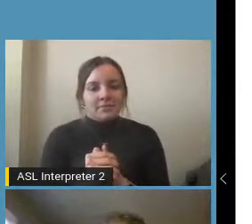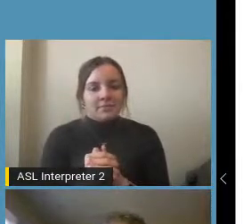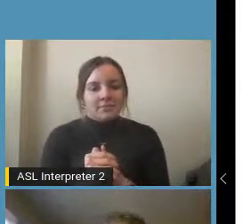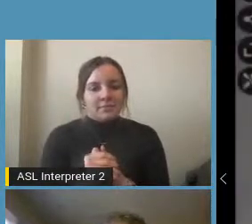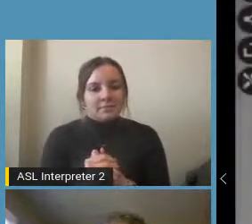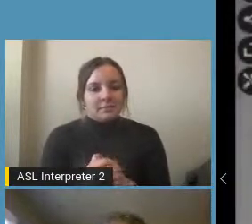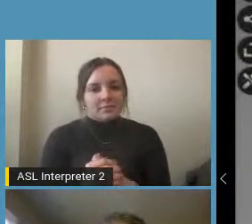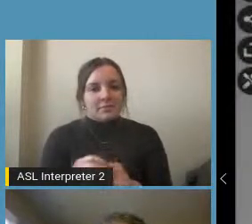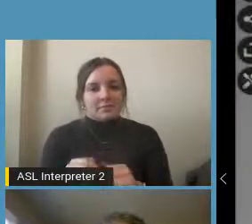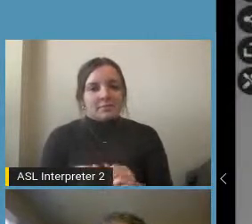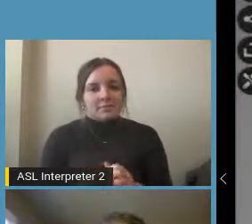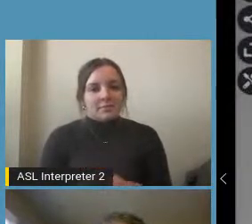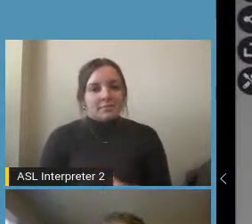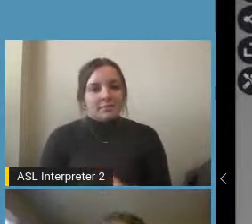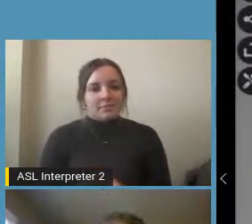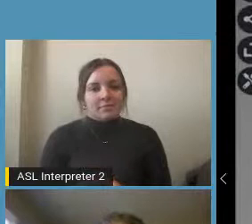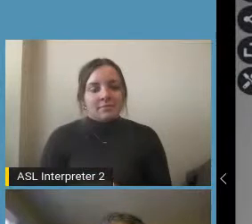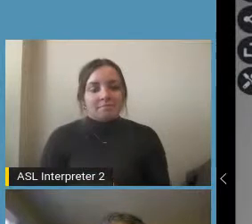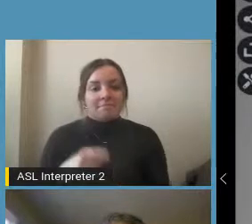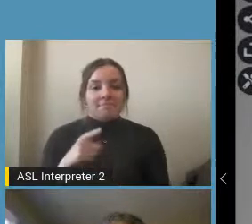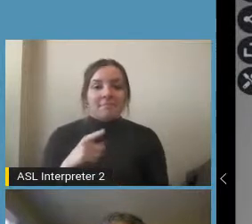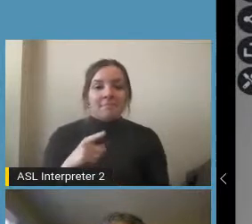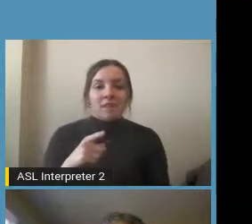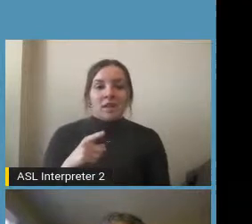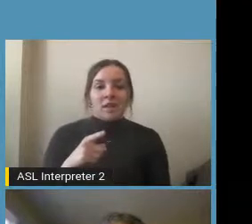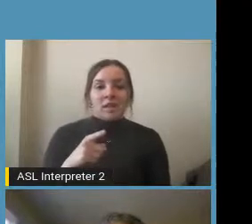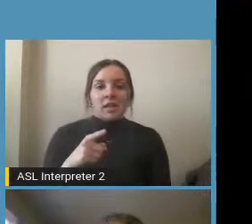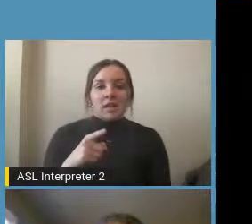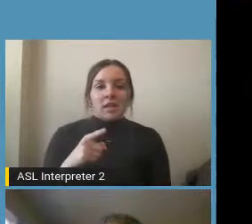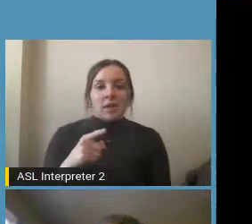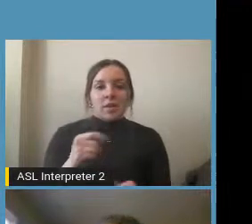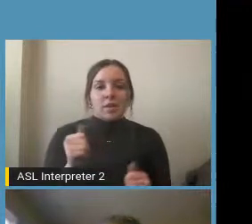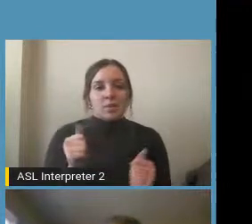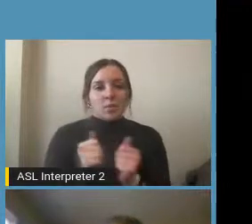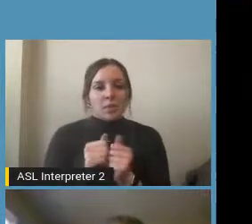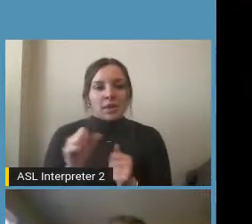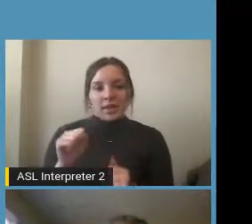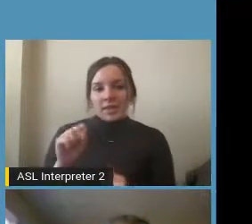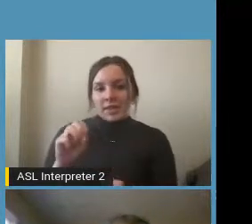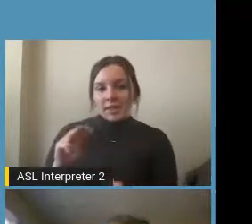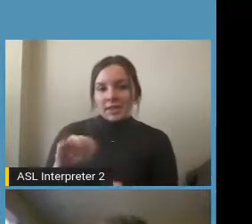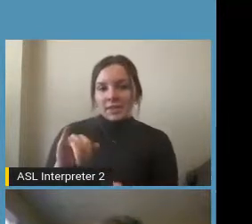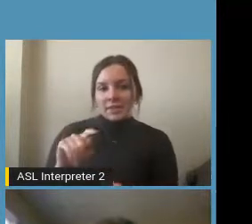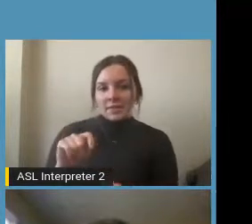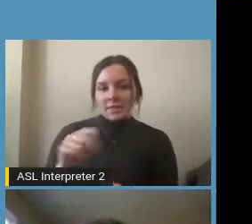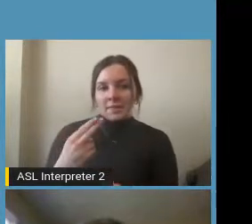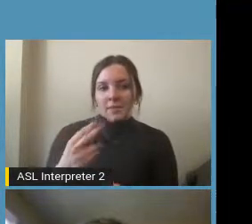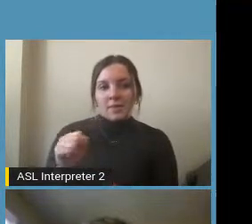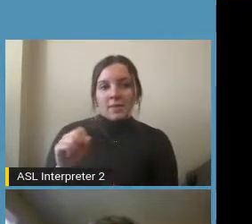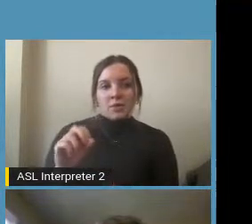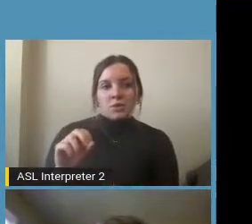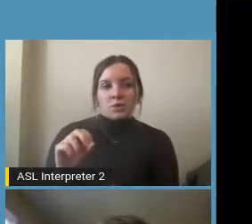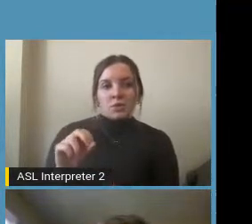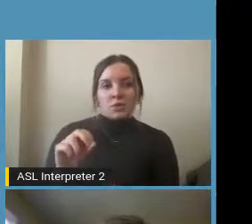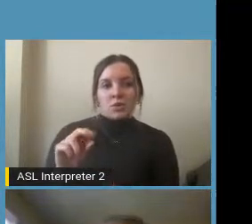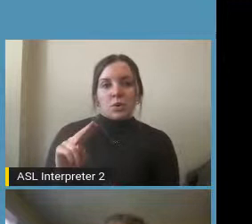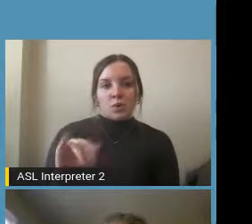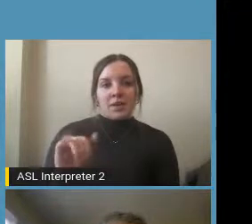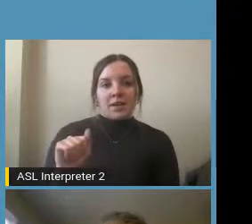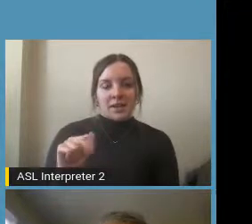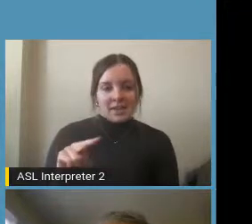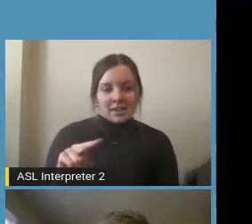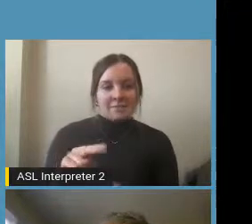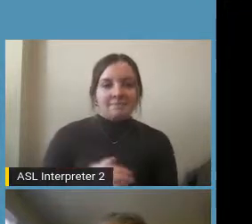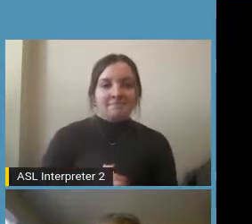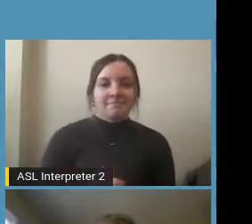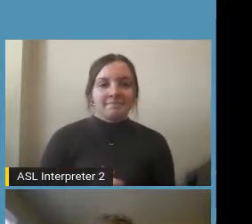Again, that was work that was done by the Smithsonian in-house, and we did some